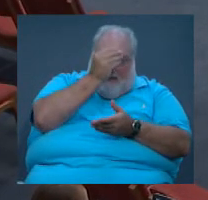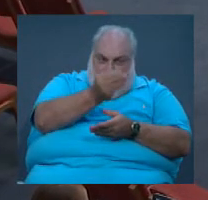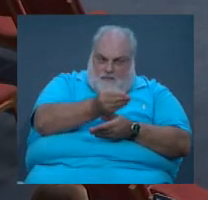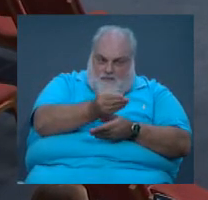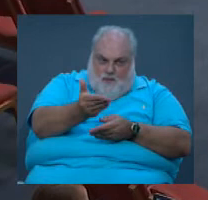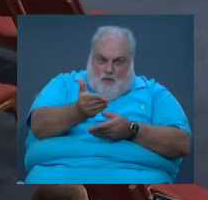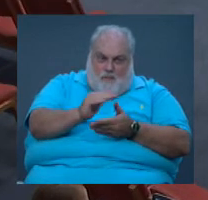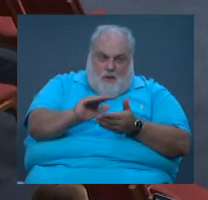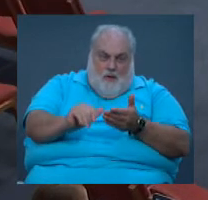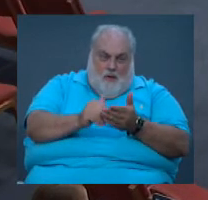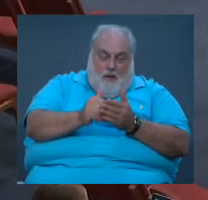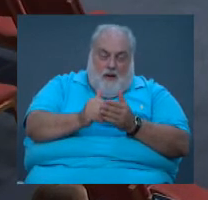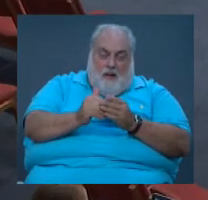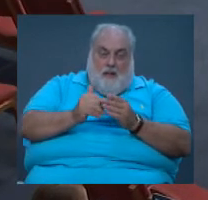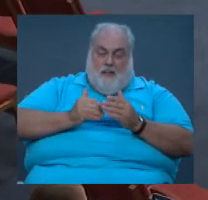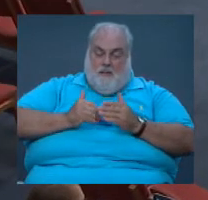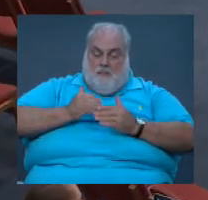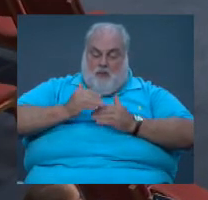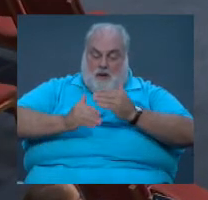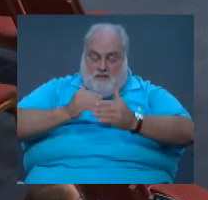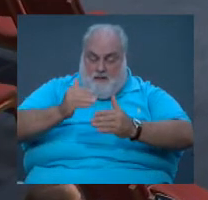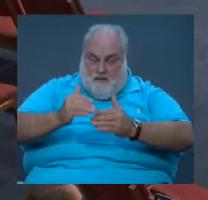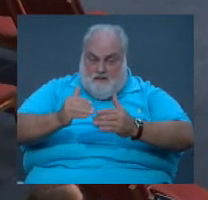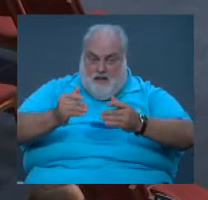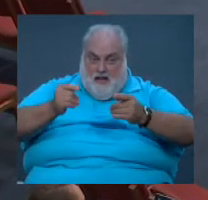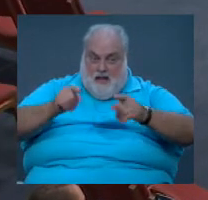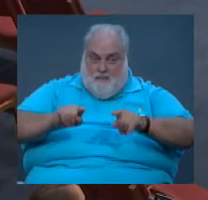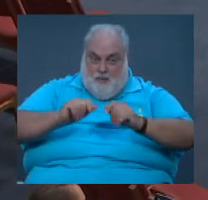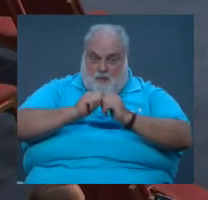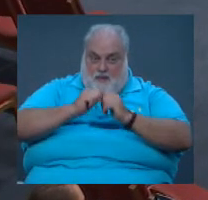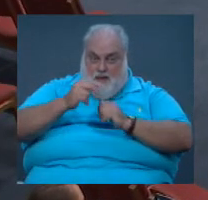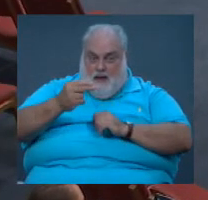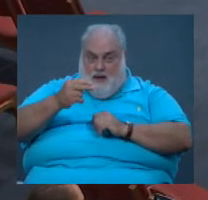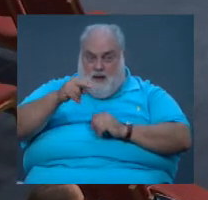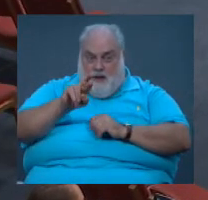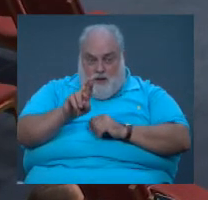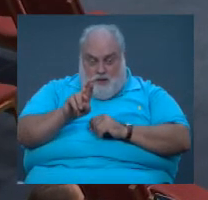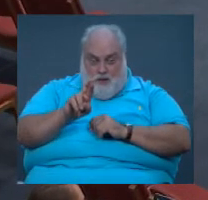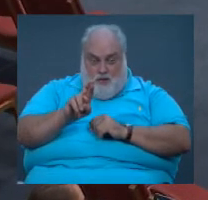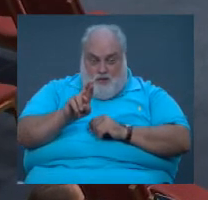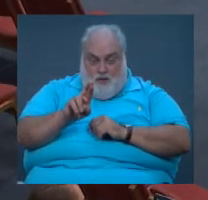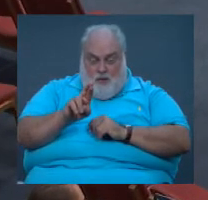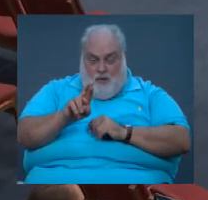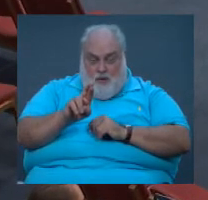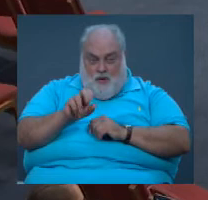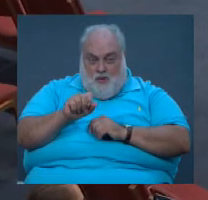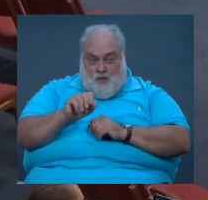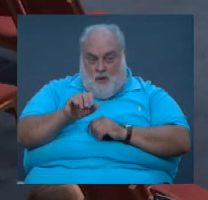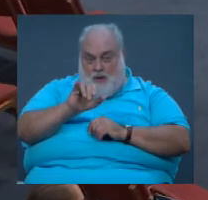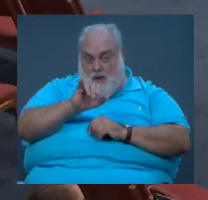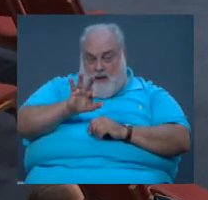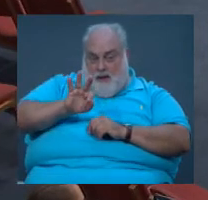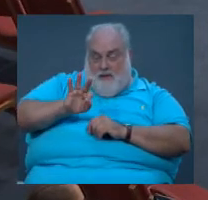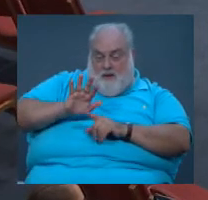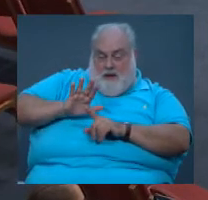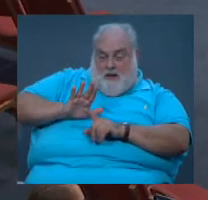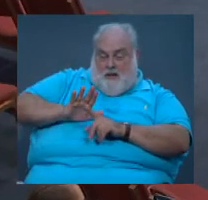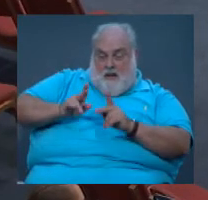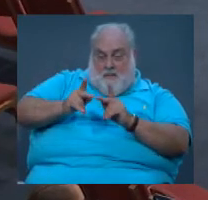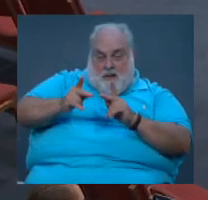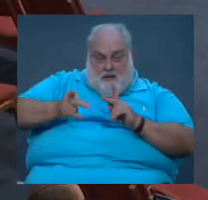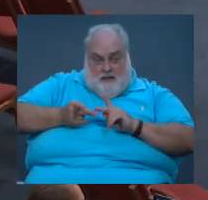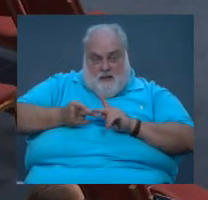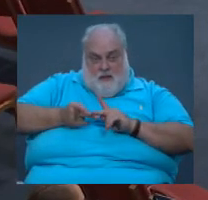and all and get the process working with HR. So if the position was scheduled to be